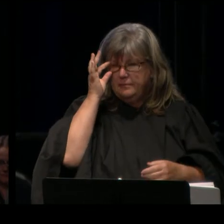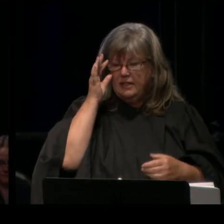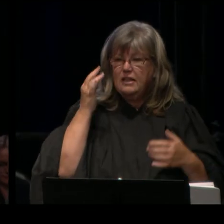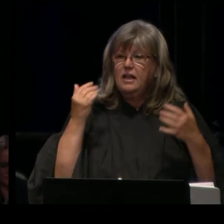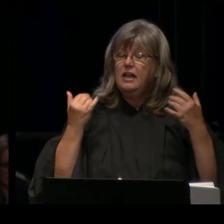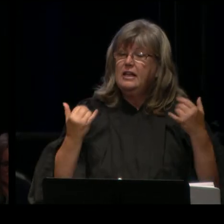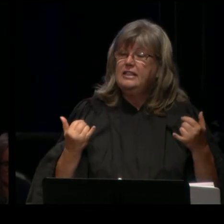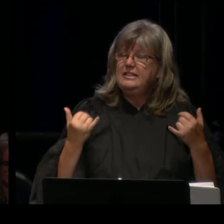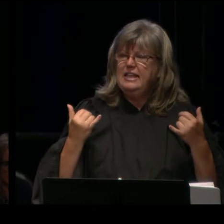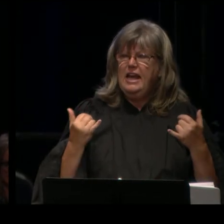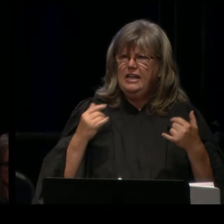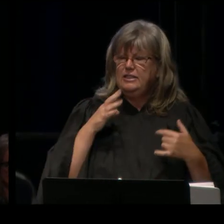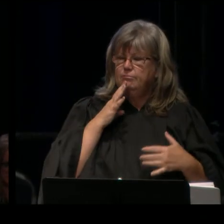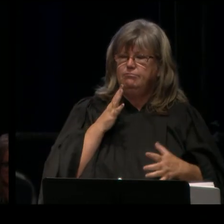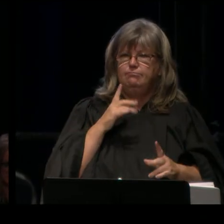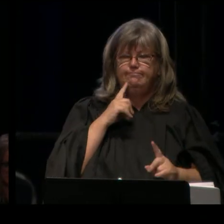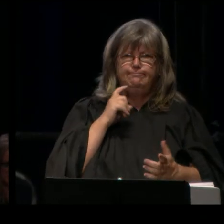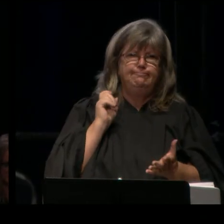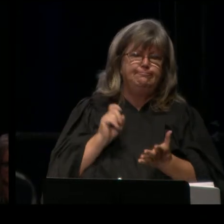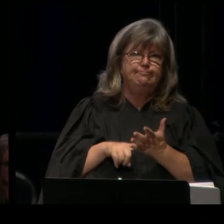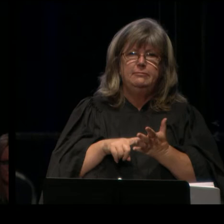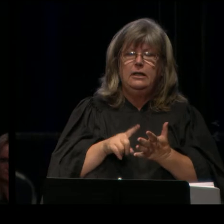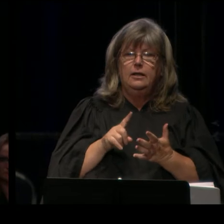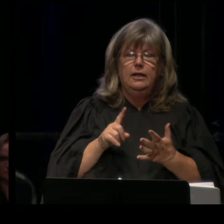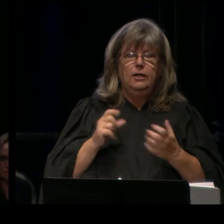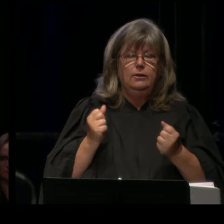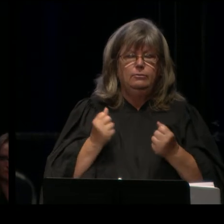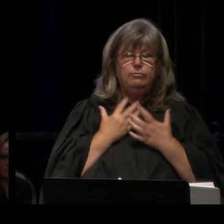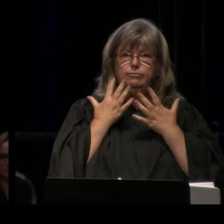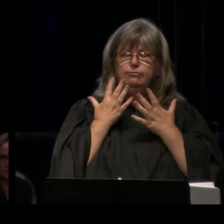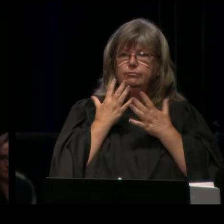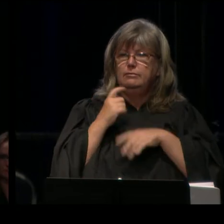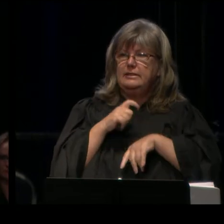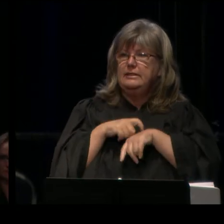Today marks an incredibly exciting moment in your life.